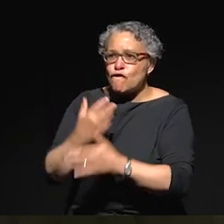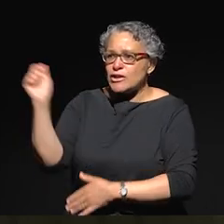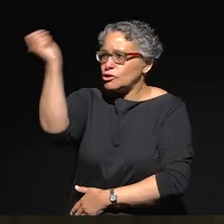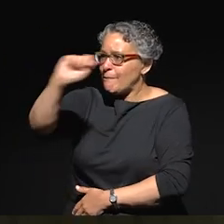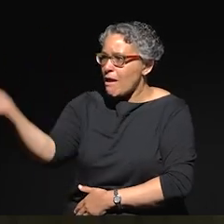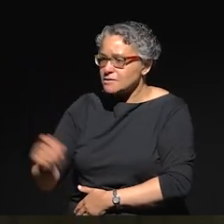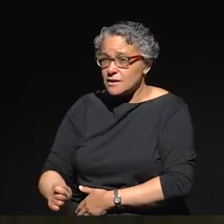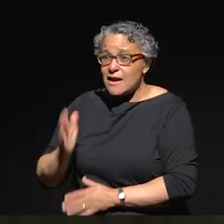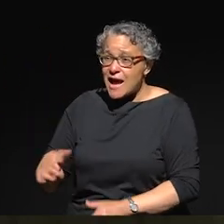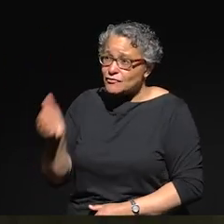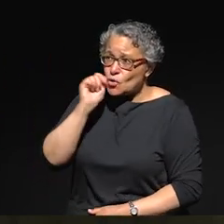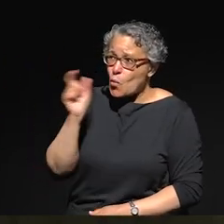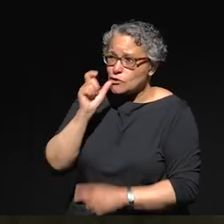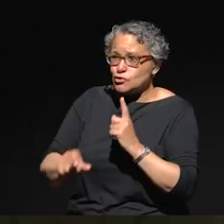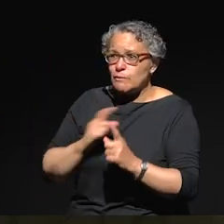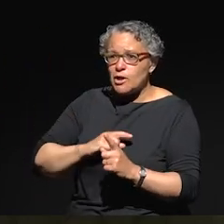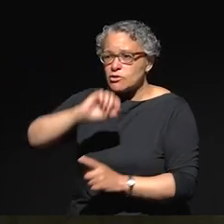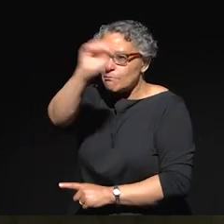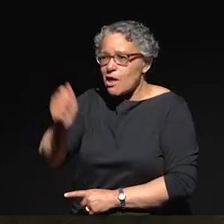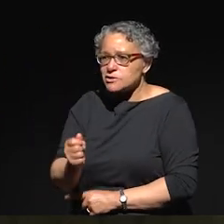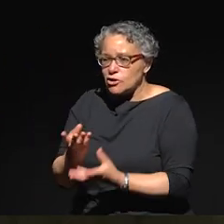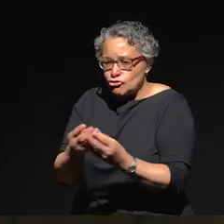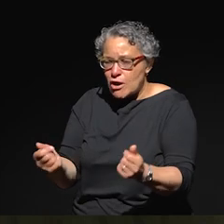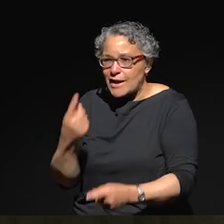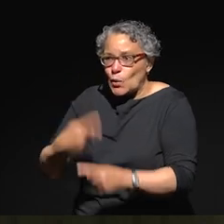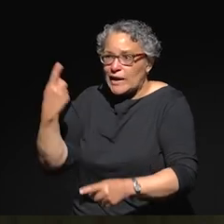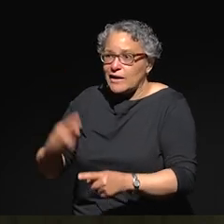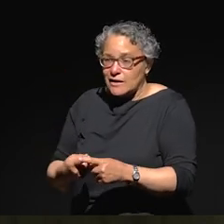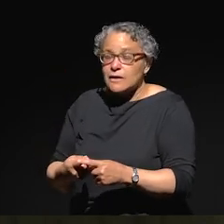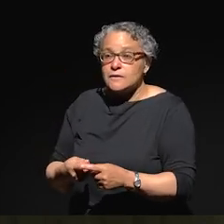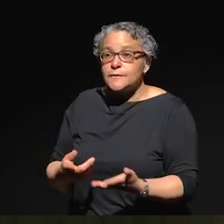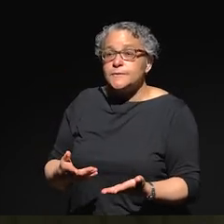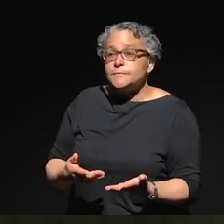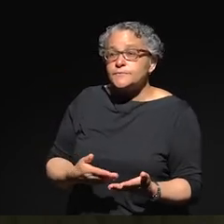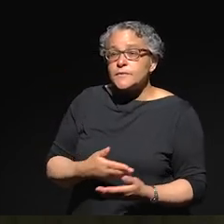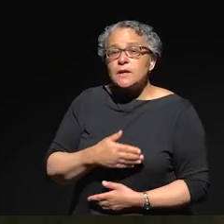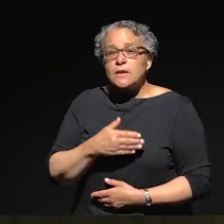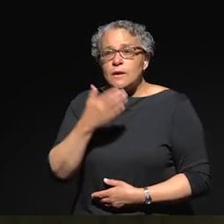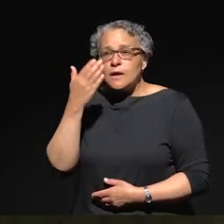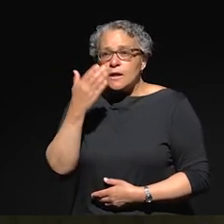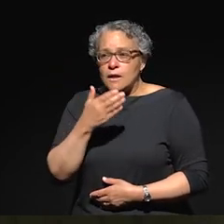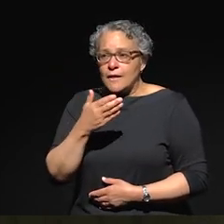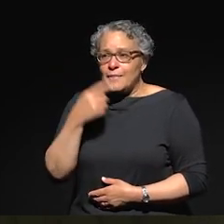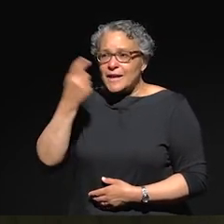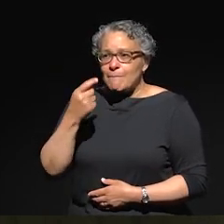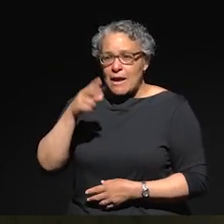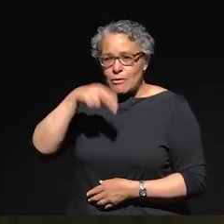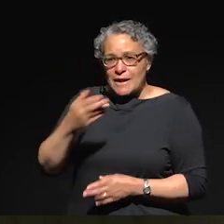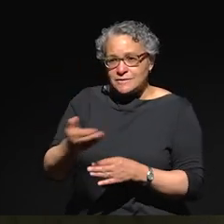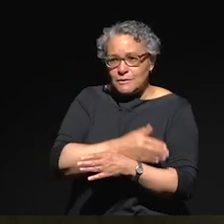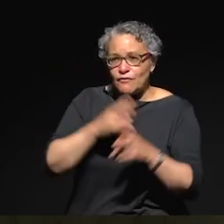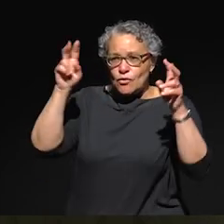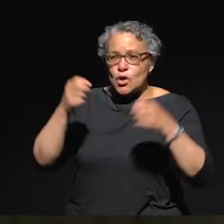doing. But also because, and this is what you see in the School of Athens, because his compositions are so finely organized that if you